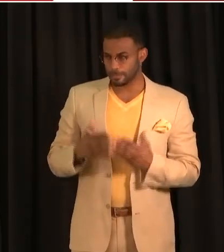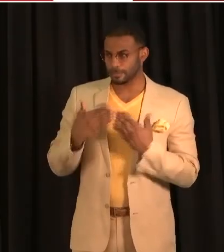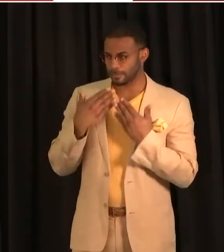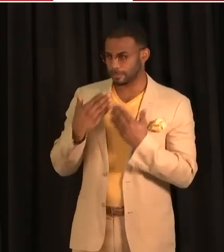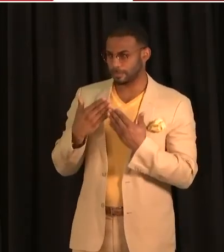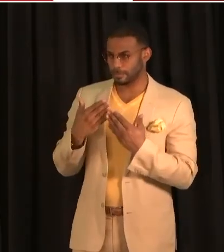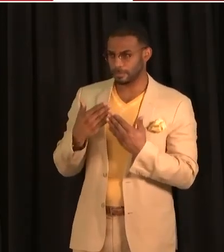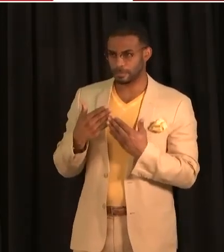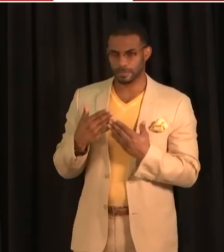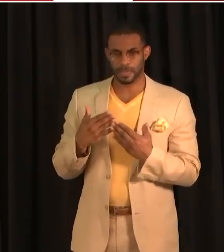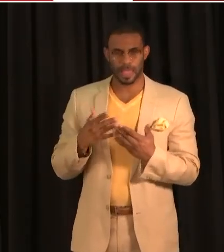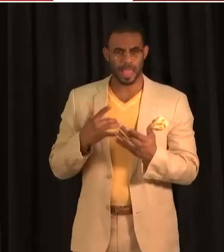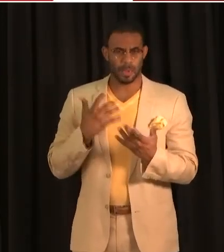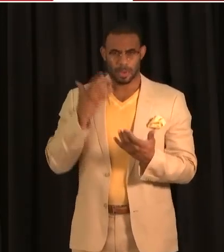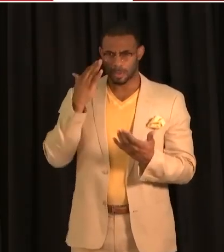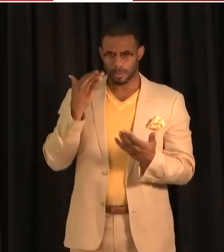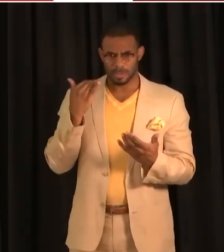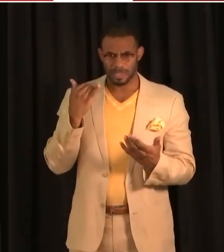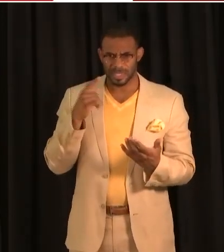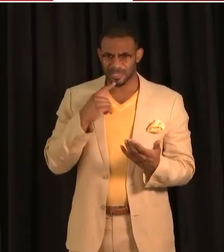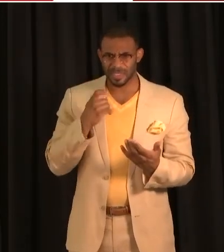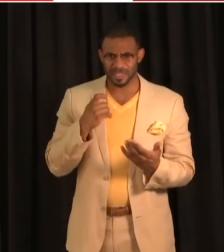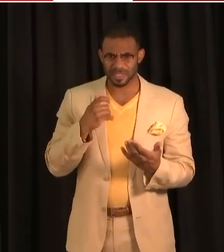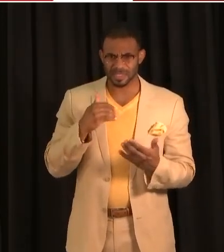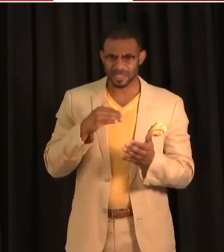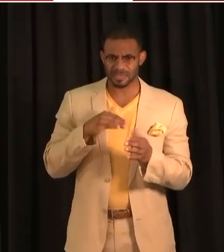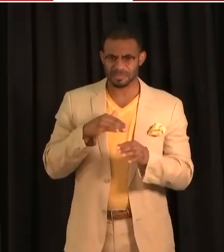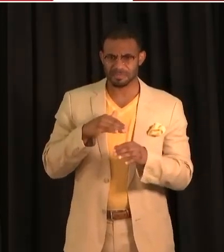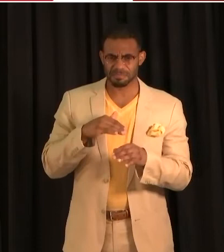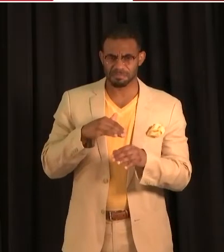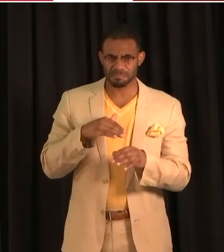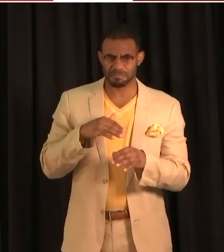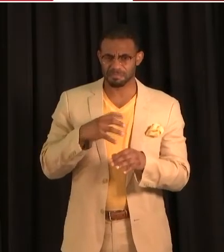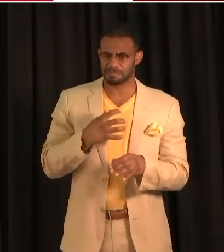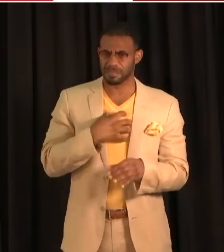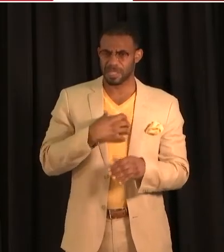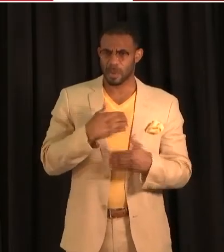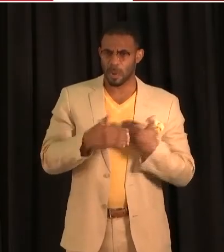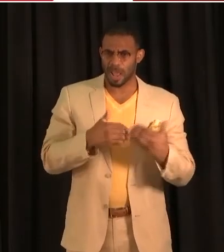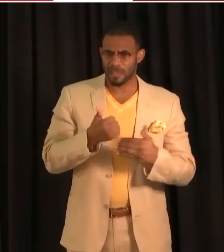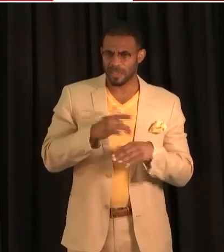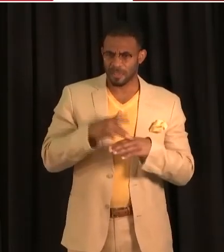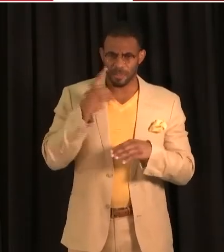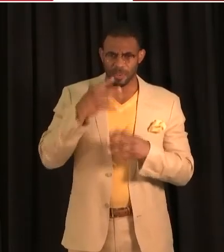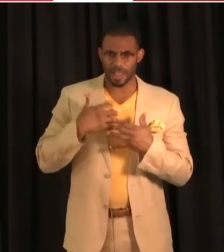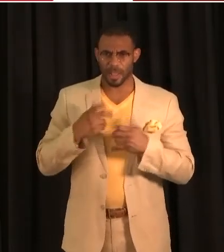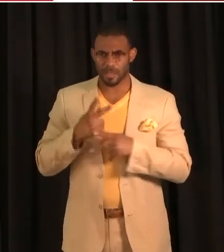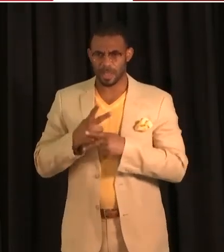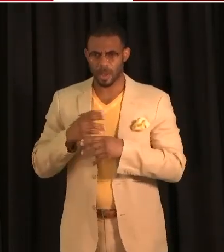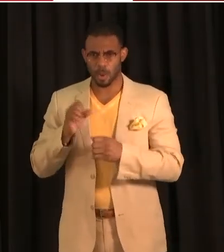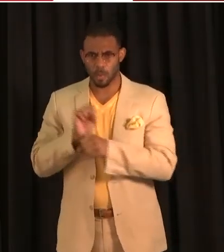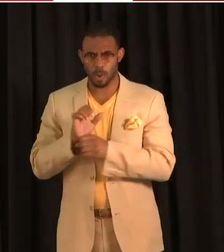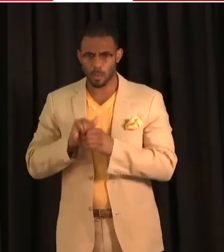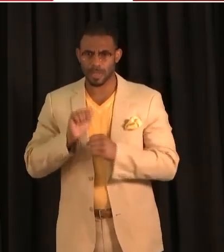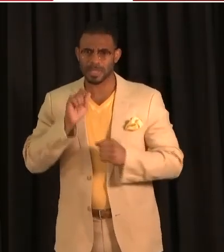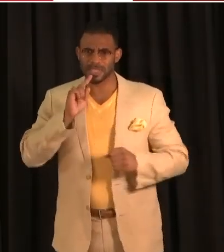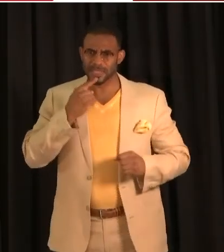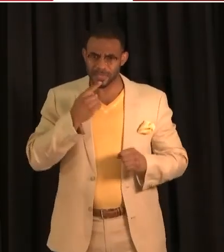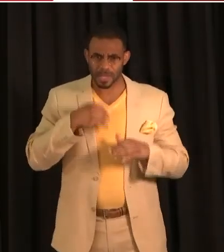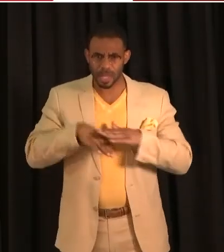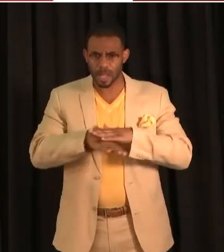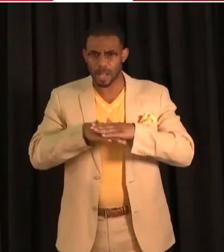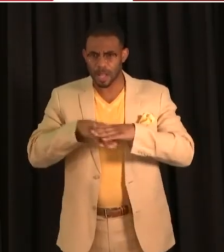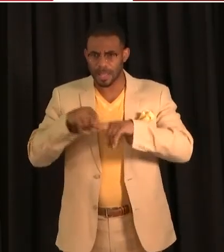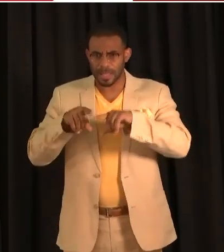Great. Yeah, thank you for taking the question. I just wanted to know if there is a petition process available or anything like that for healthcare workers with